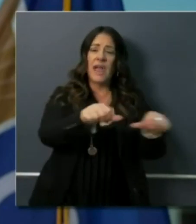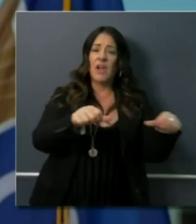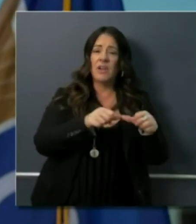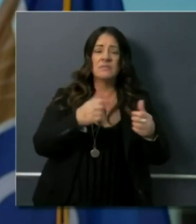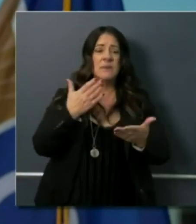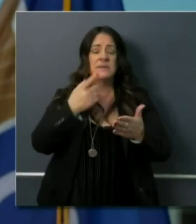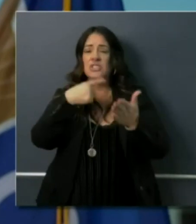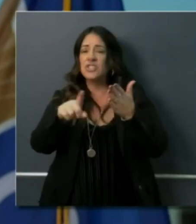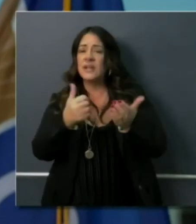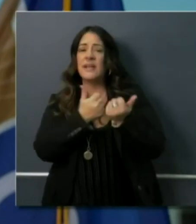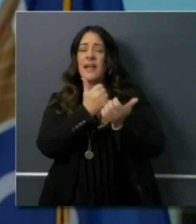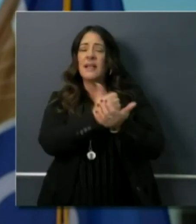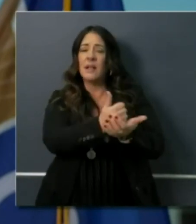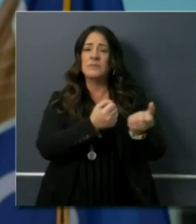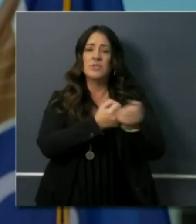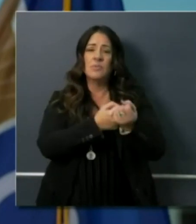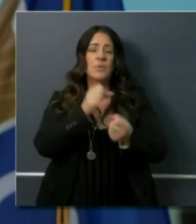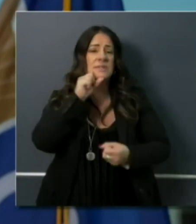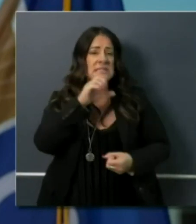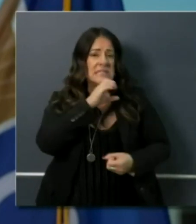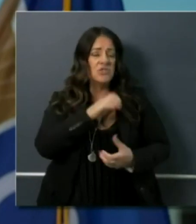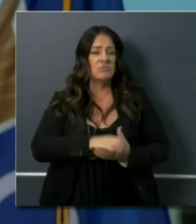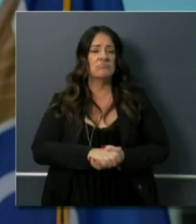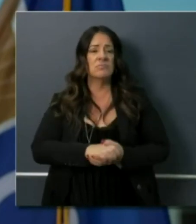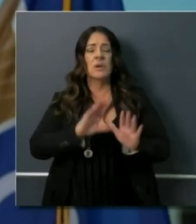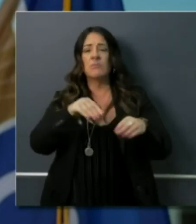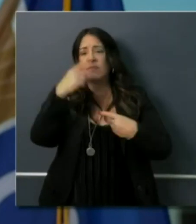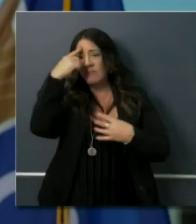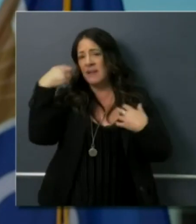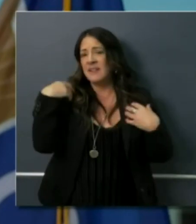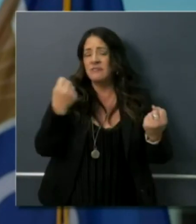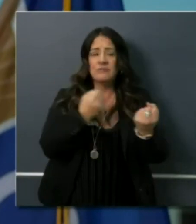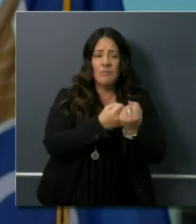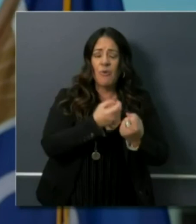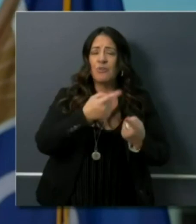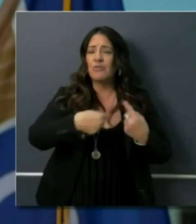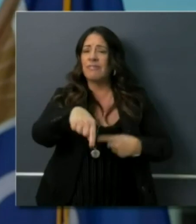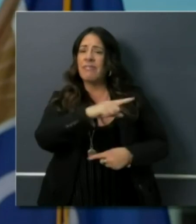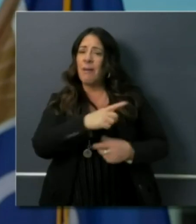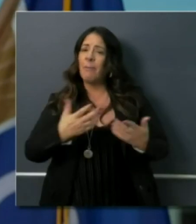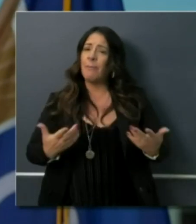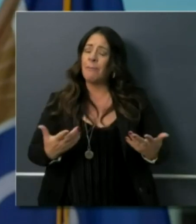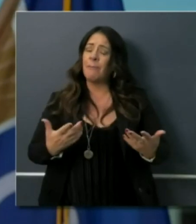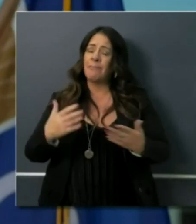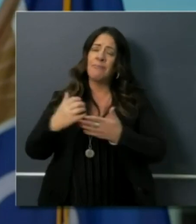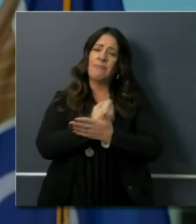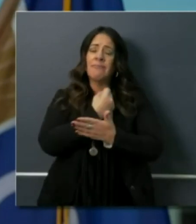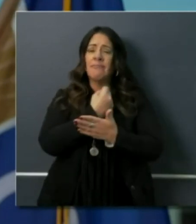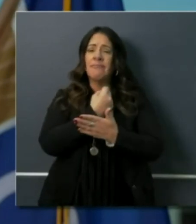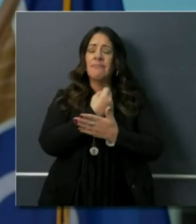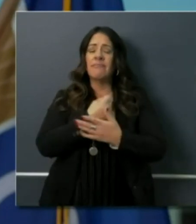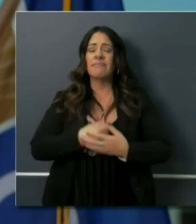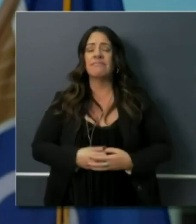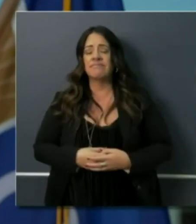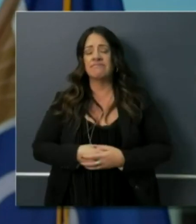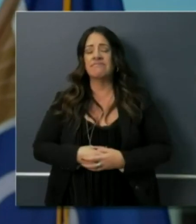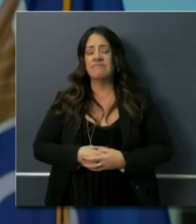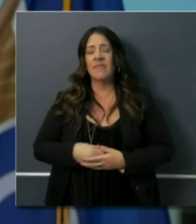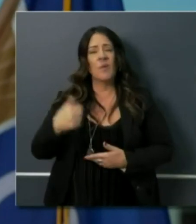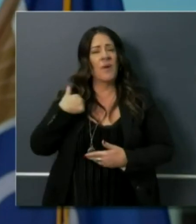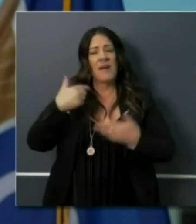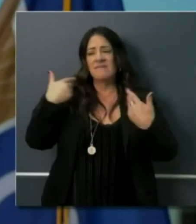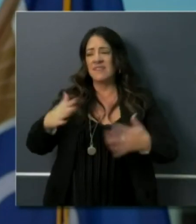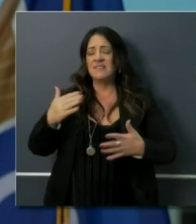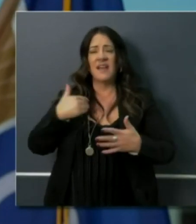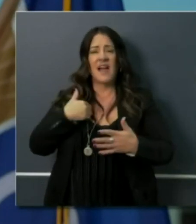on our seniors, and to provide the kind of mental support that are needed of this moment. We have all those websites